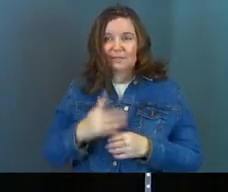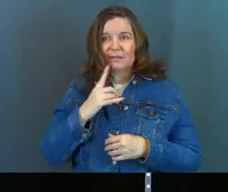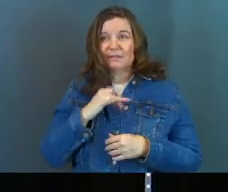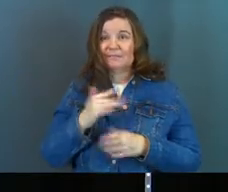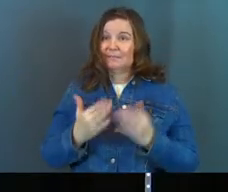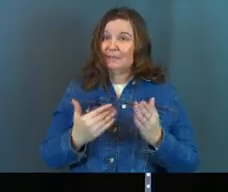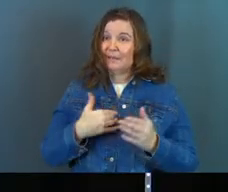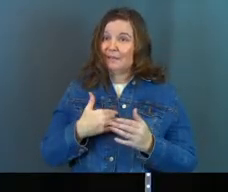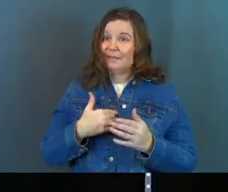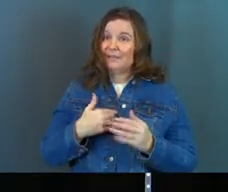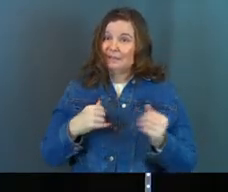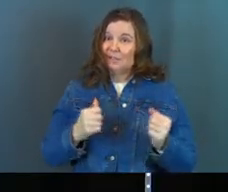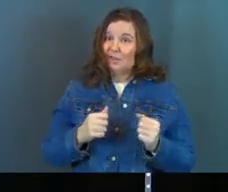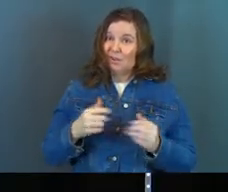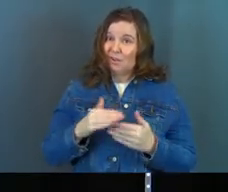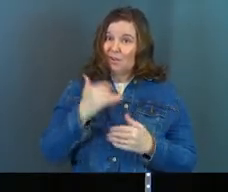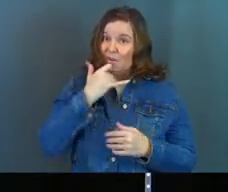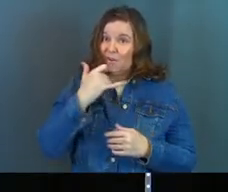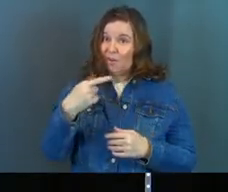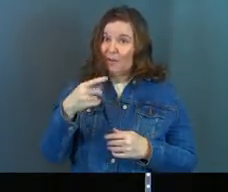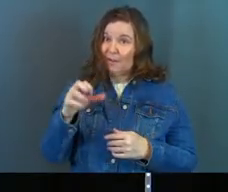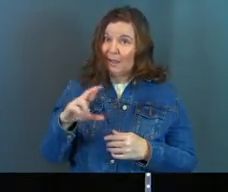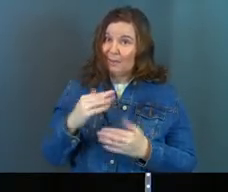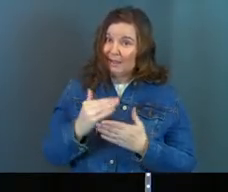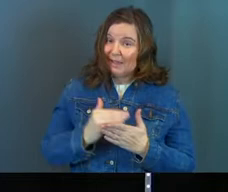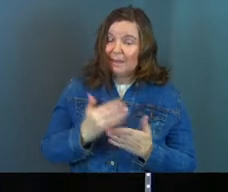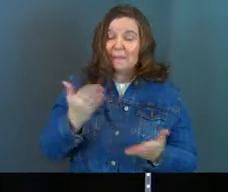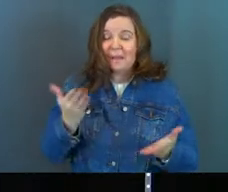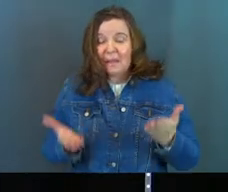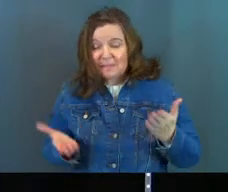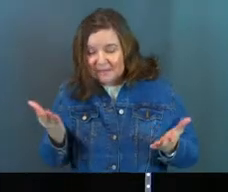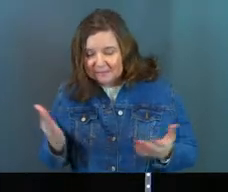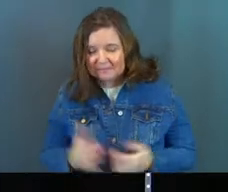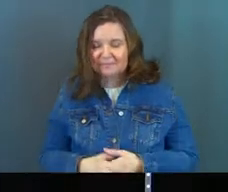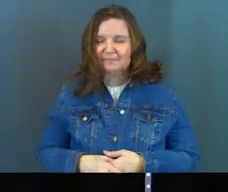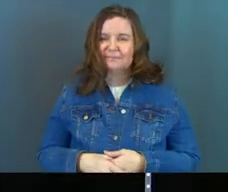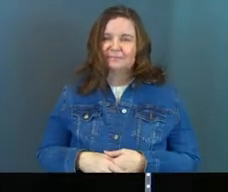you are like, maybe it's just call the plumber is the lesson. Maybe.